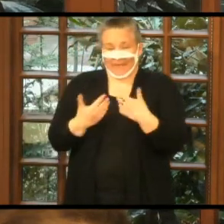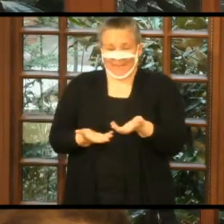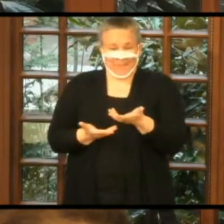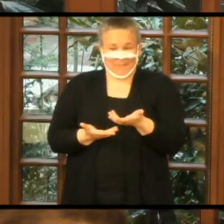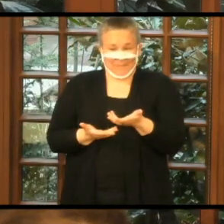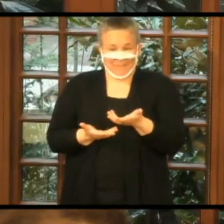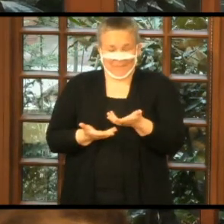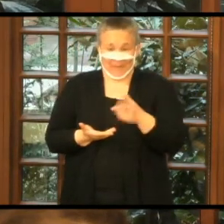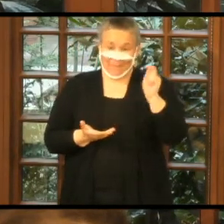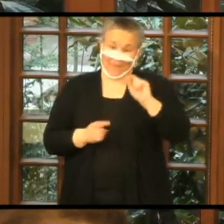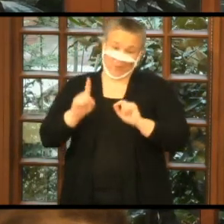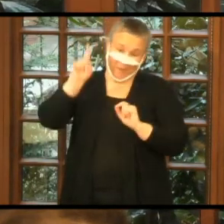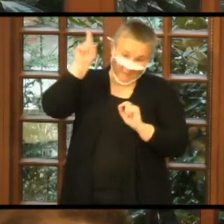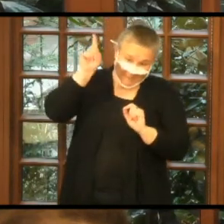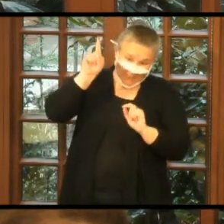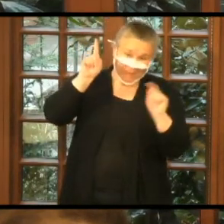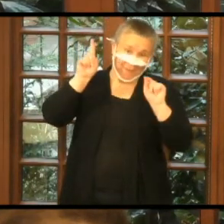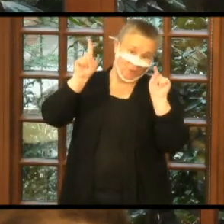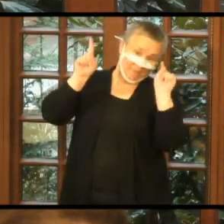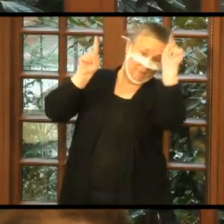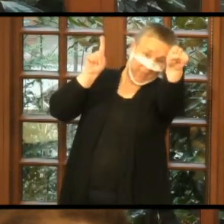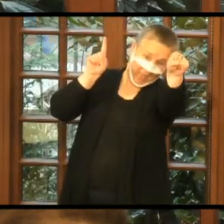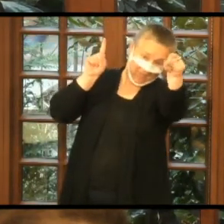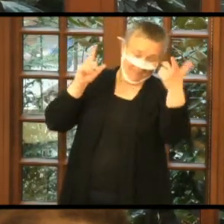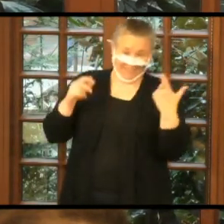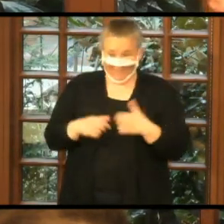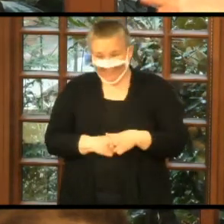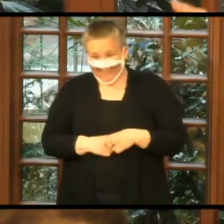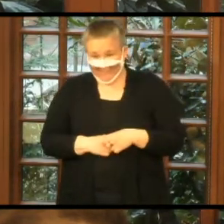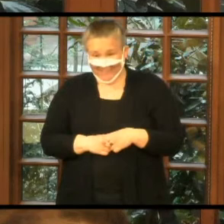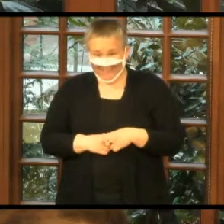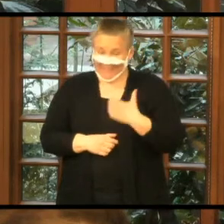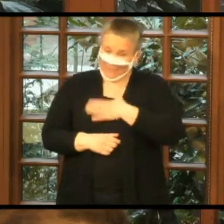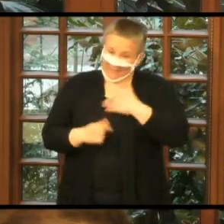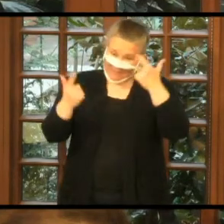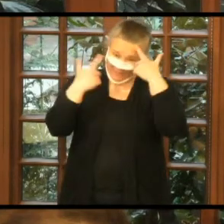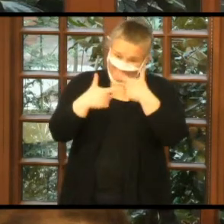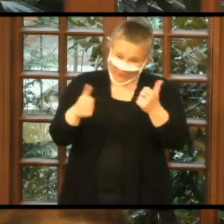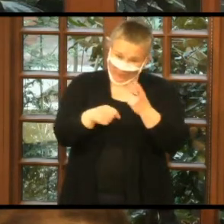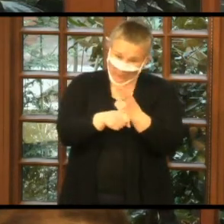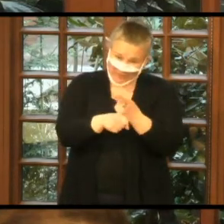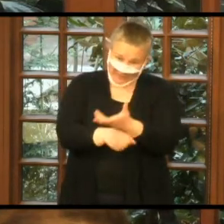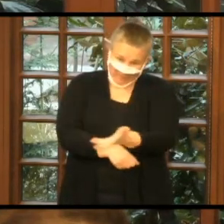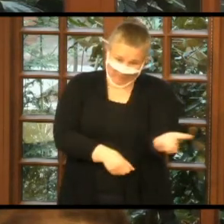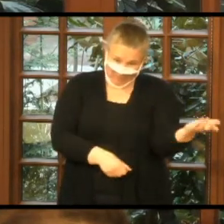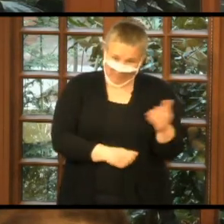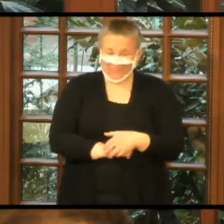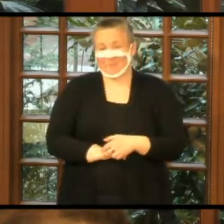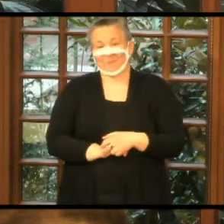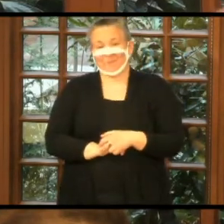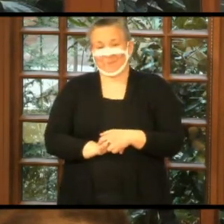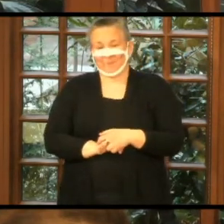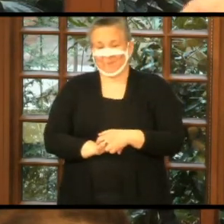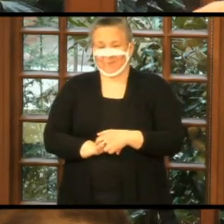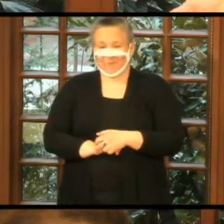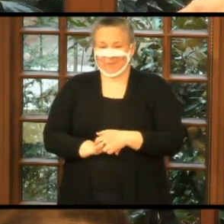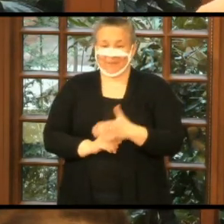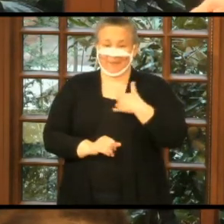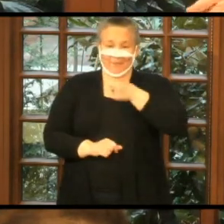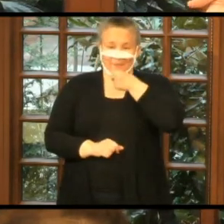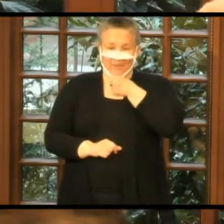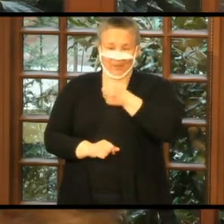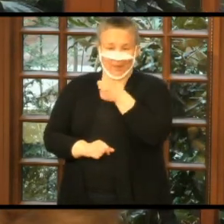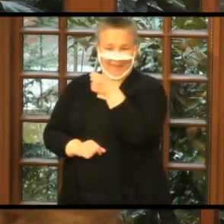We've bathroom upstairs, bathroom in the back. Please feel free to use those. I'm going to hand the mic